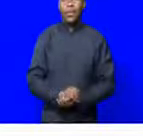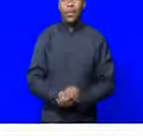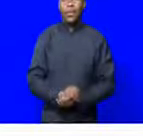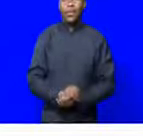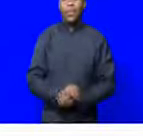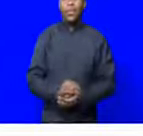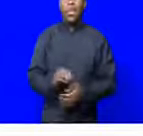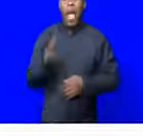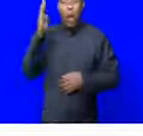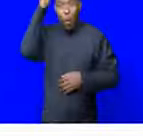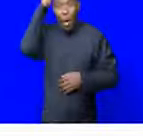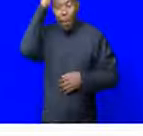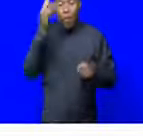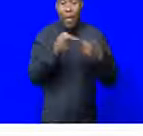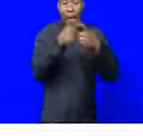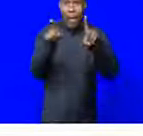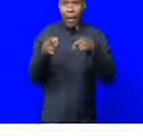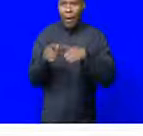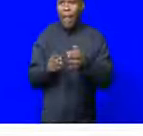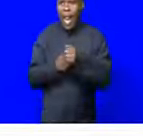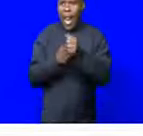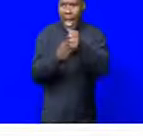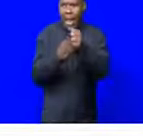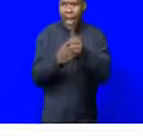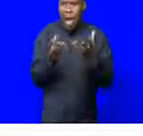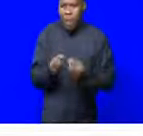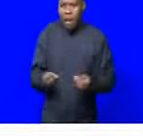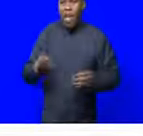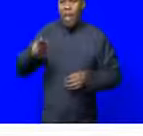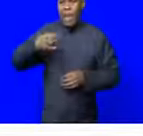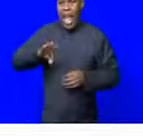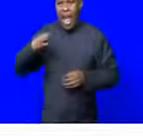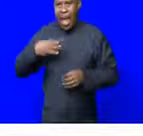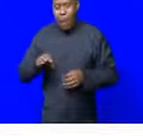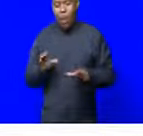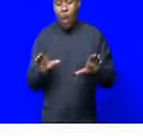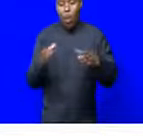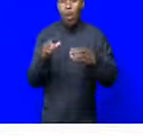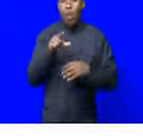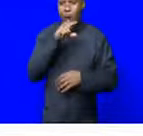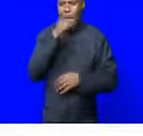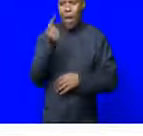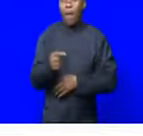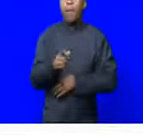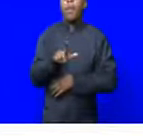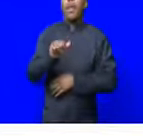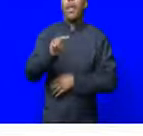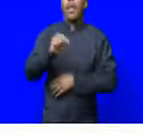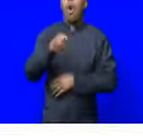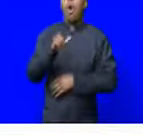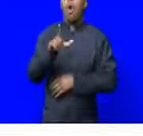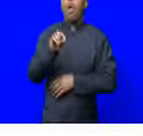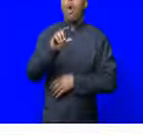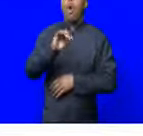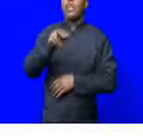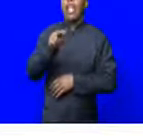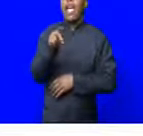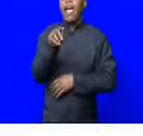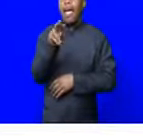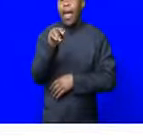Their Royal Highnesses Amazinyani led young maidens who formed the Galangolo Jenny Regiment in cutting the reed at Manzana Reed